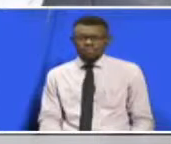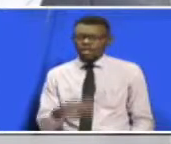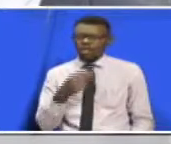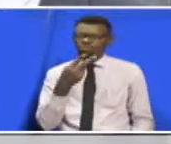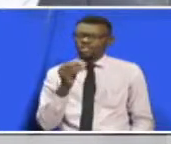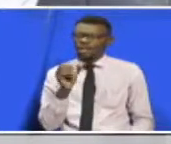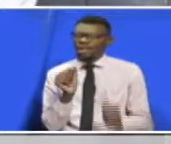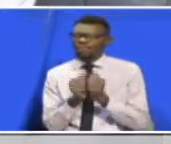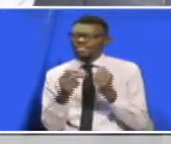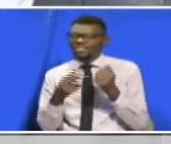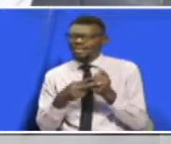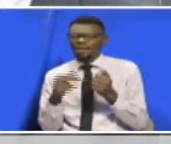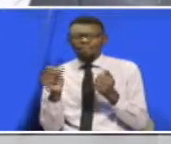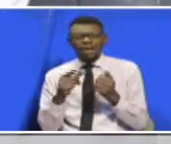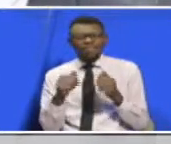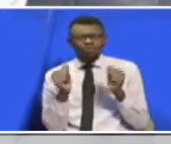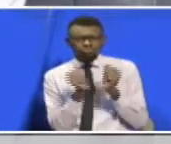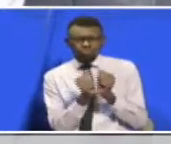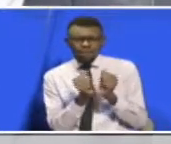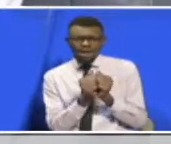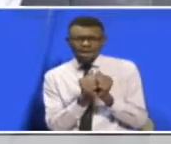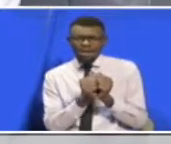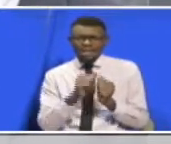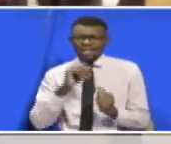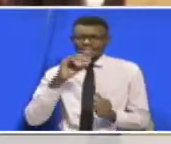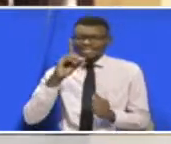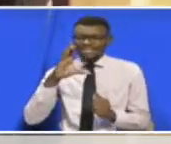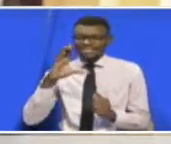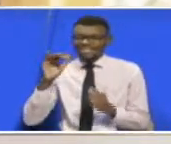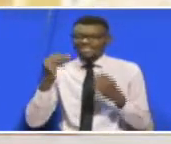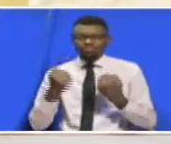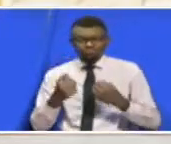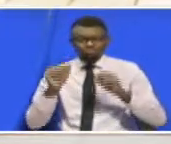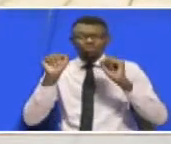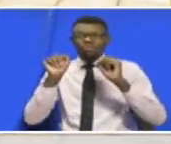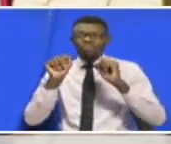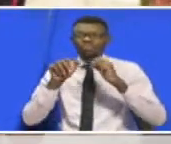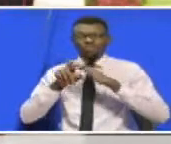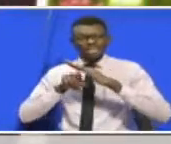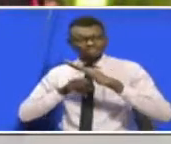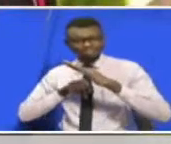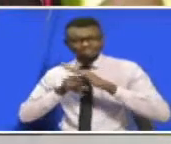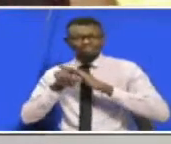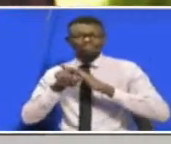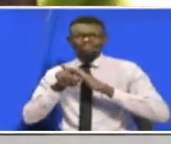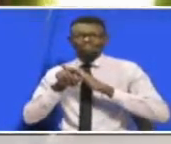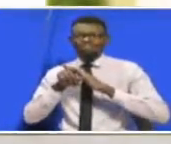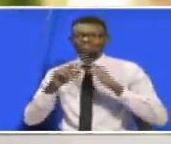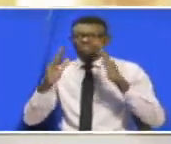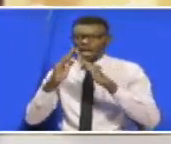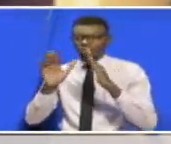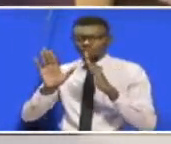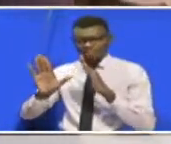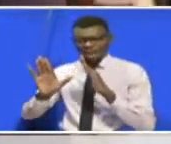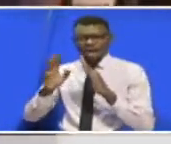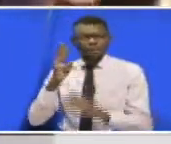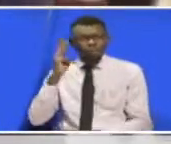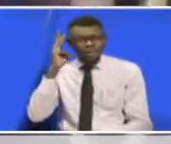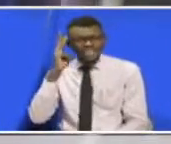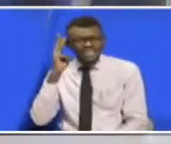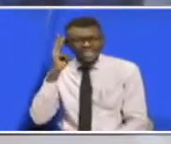2017, in October 2017, DCI officers illegally raided the residence of my client, Mr. Jimmy Wanjigi,